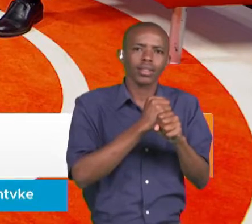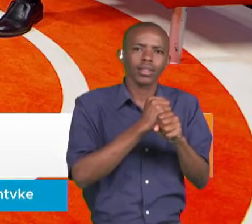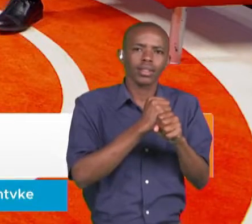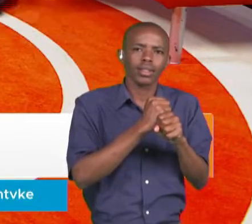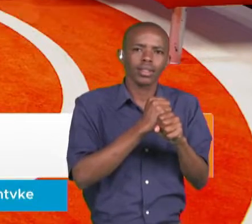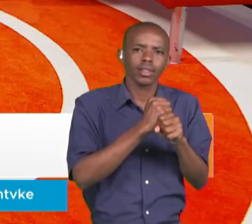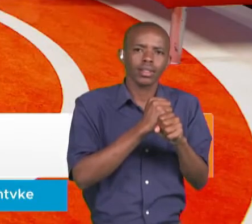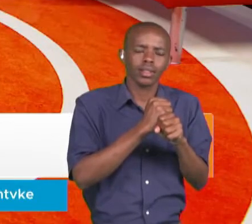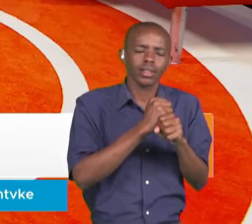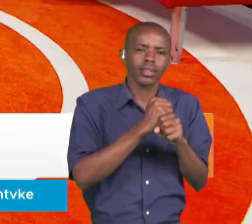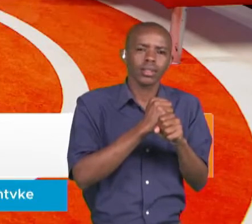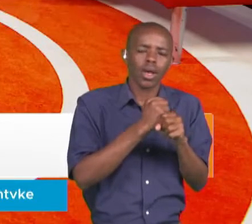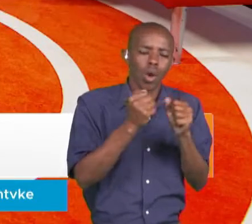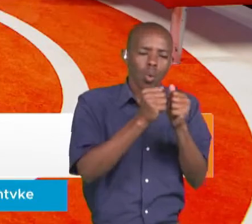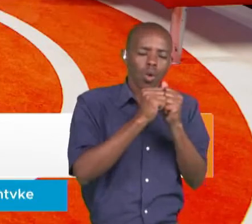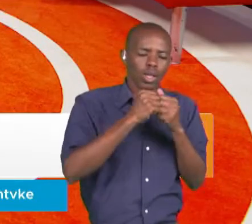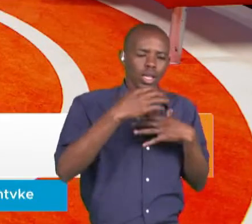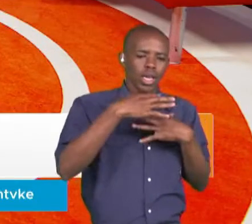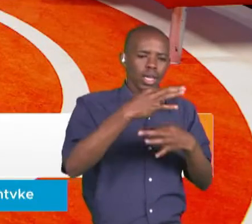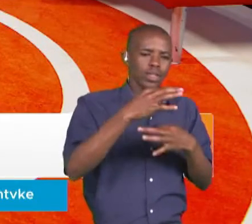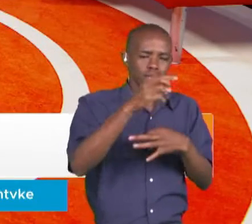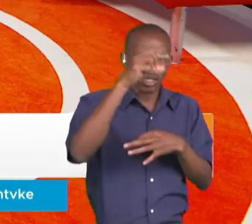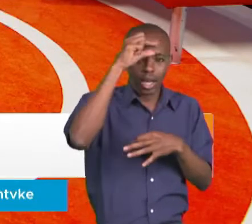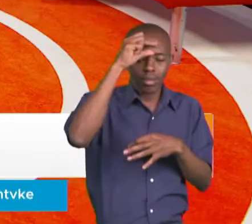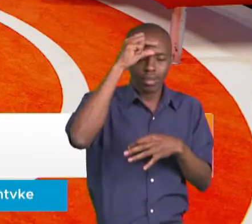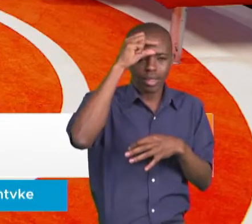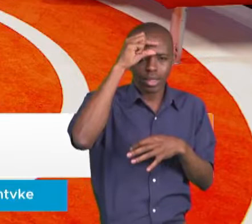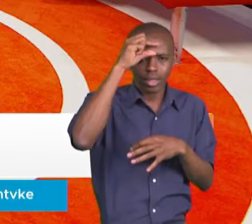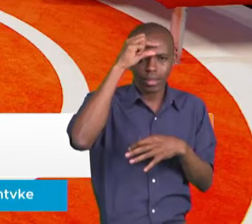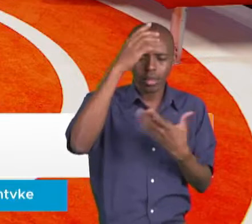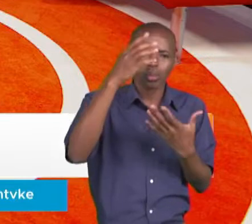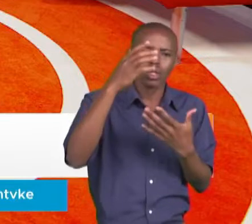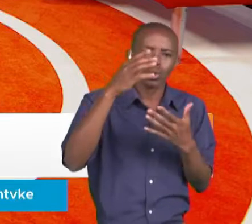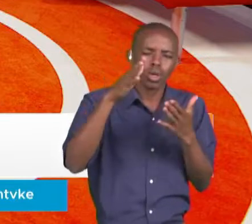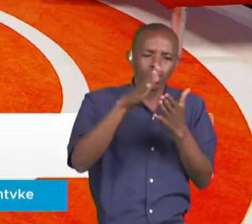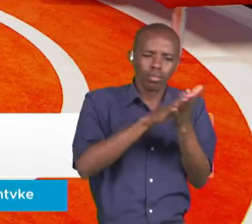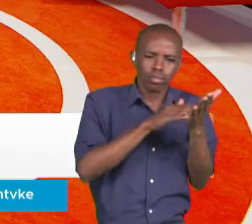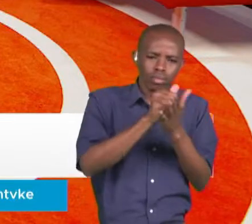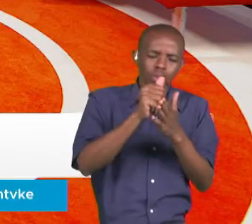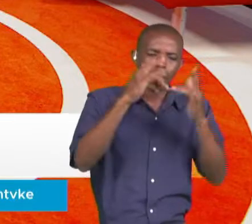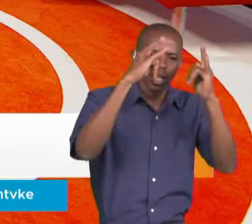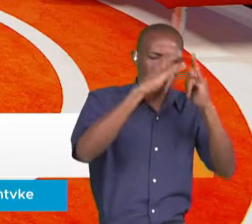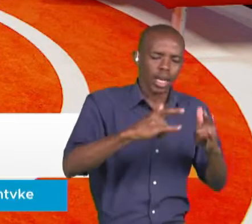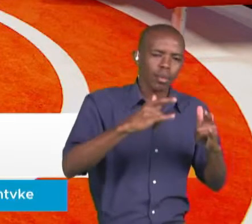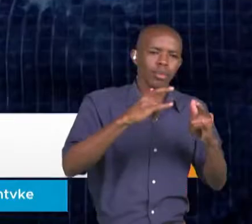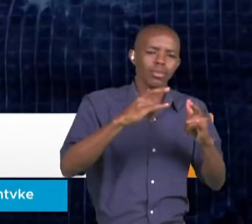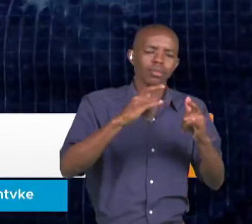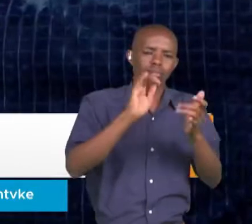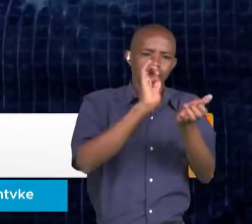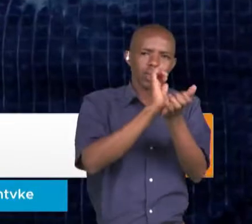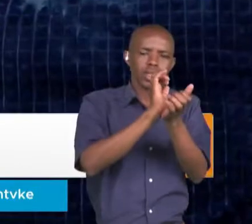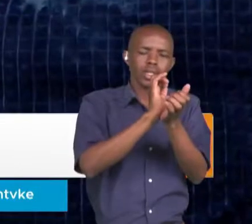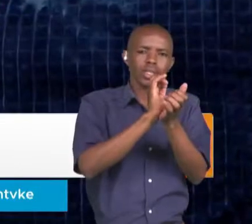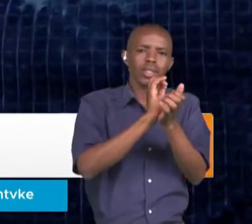the interest of this government be to demolish the camp and arrest the perpetrators mm-hmm.